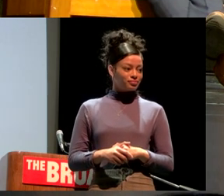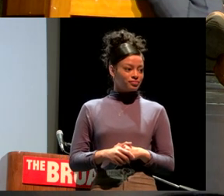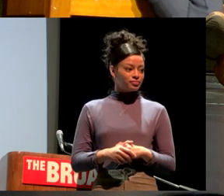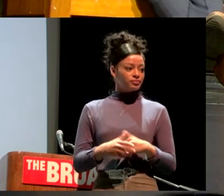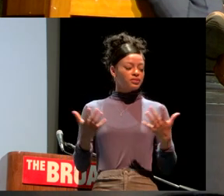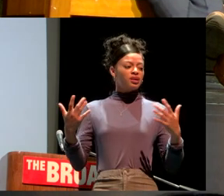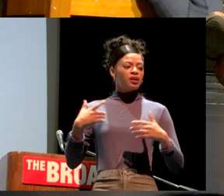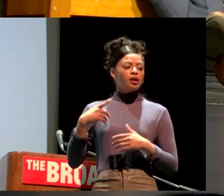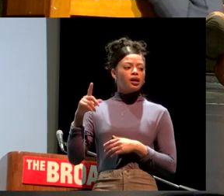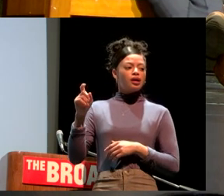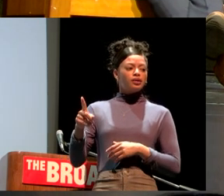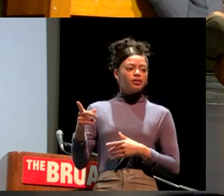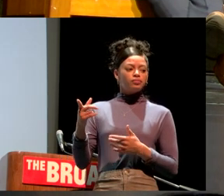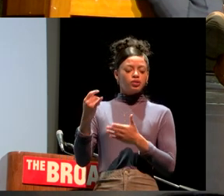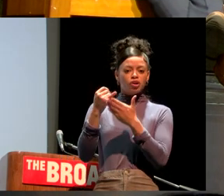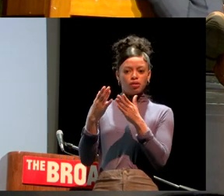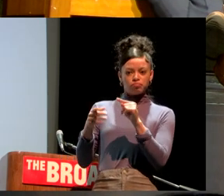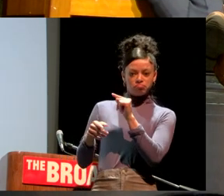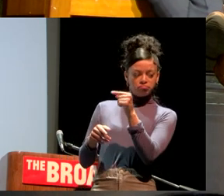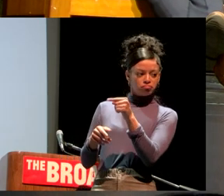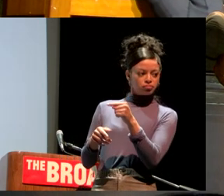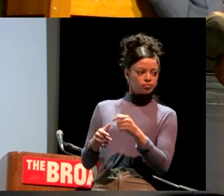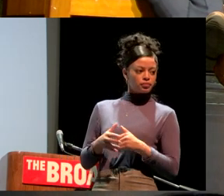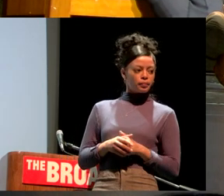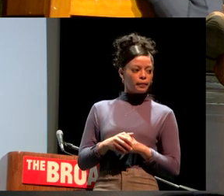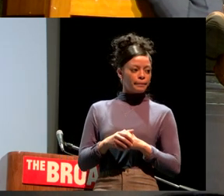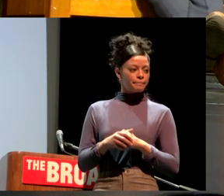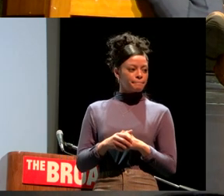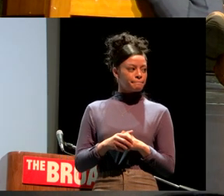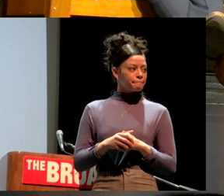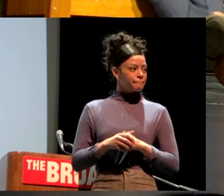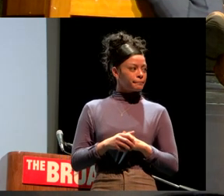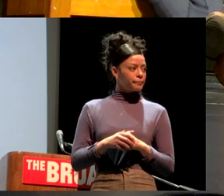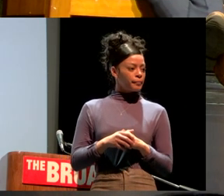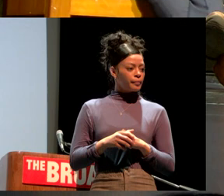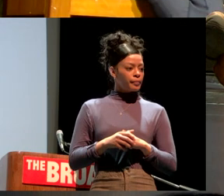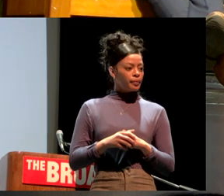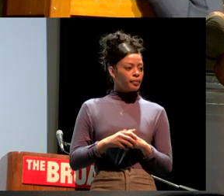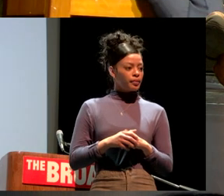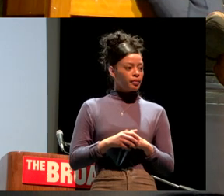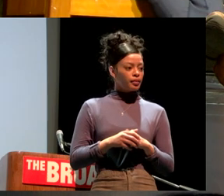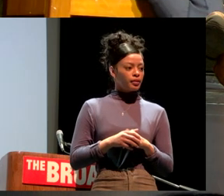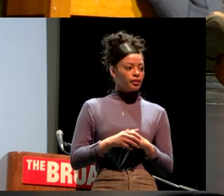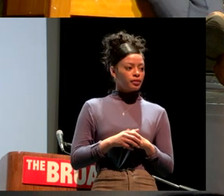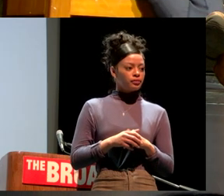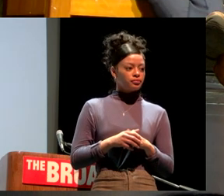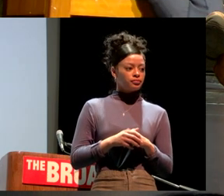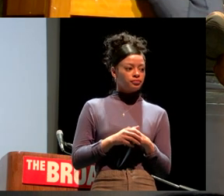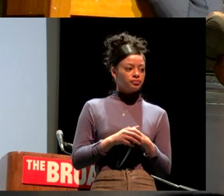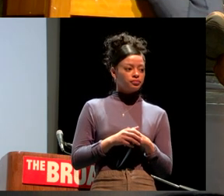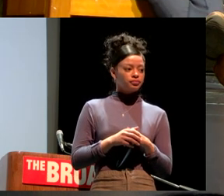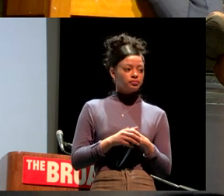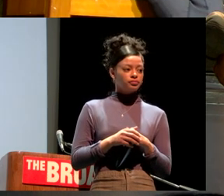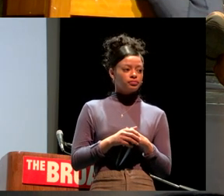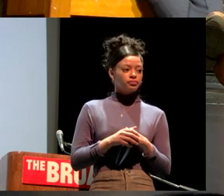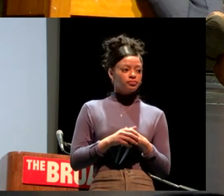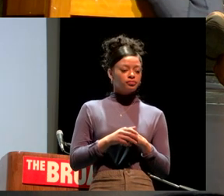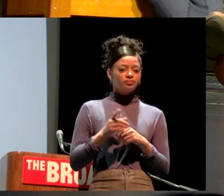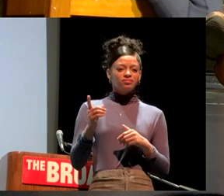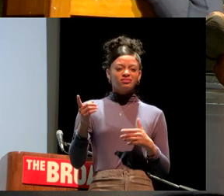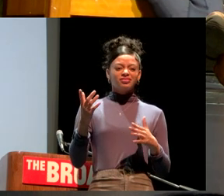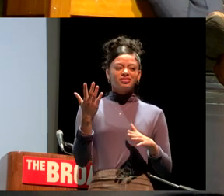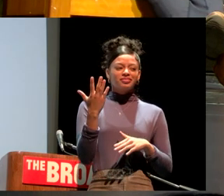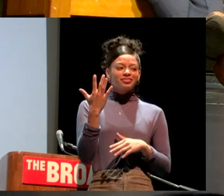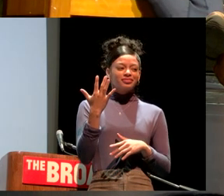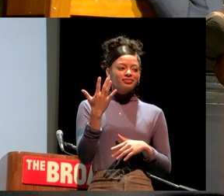him, what was his best experience since being back in the U.S. so far? And then I also had a question for Benoit, which